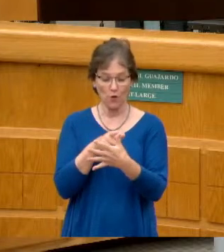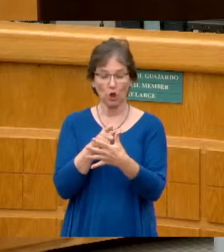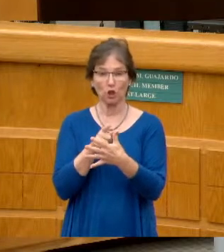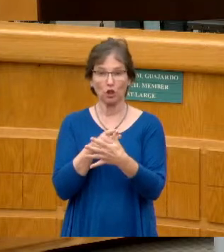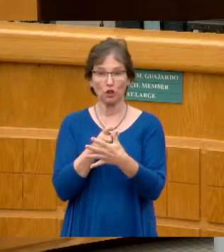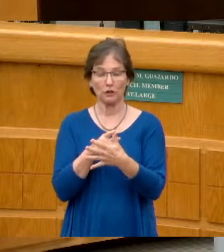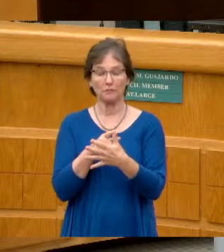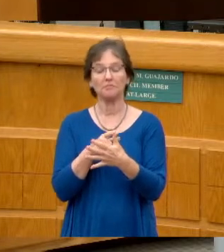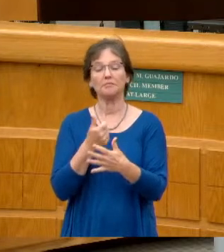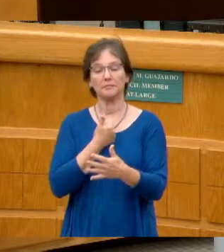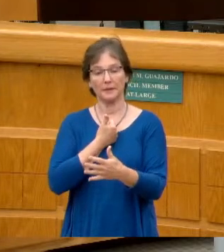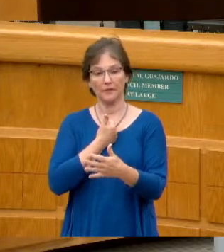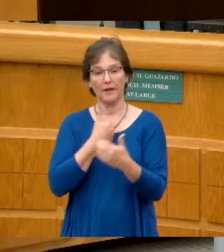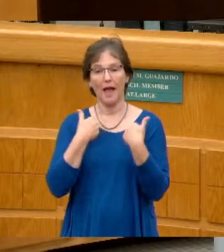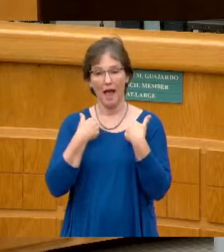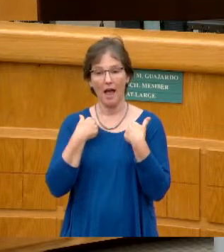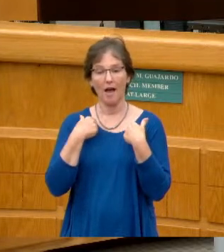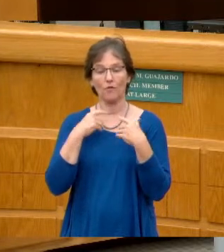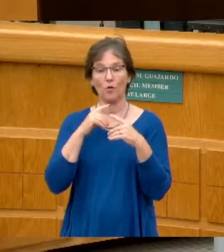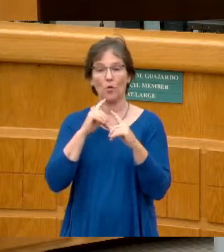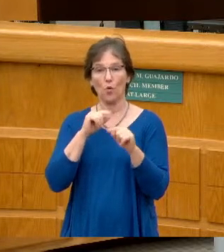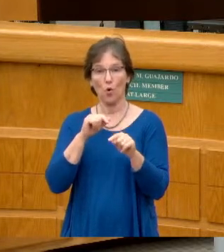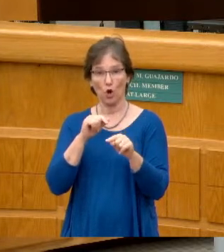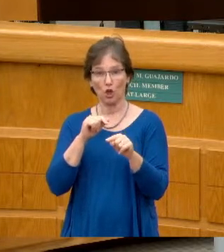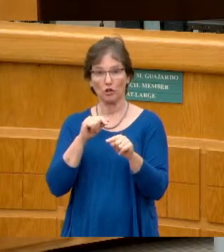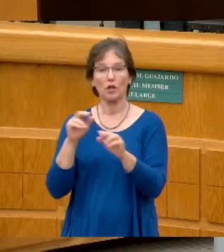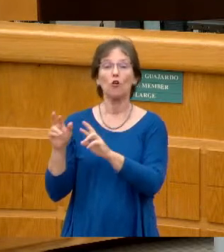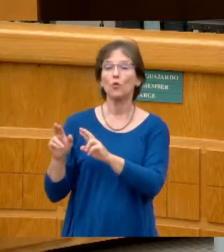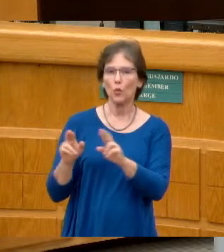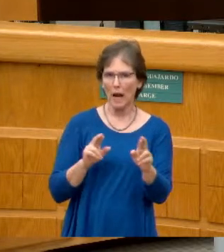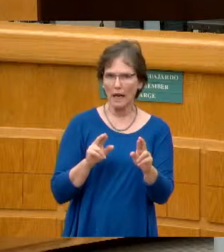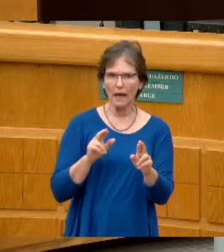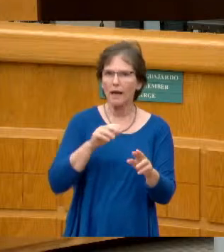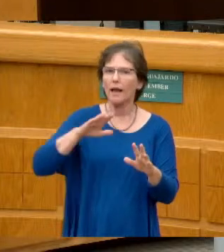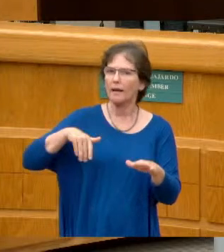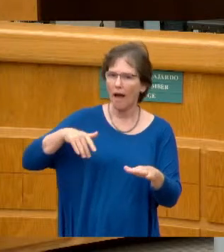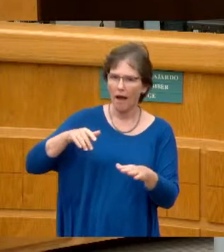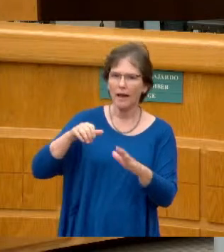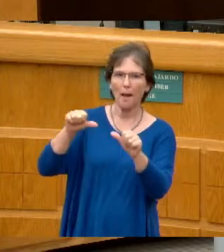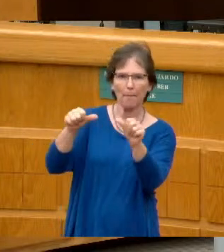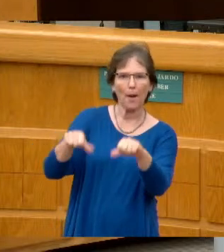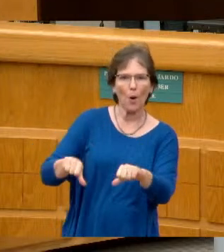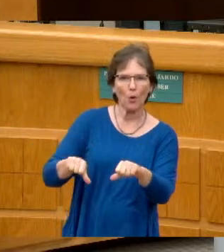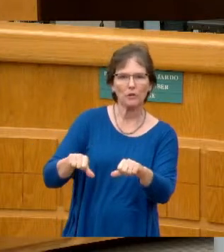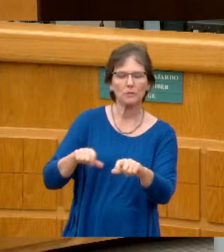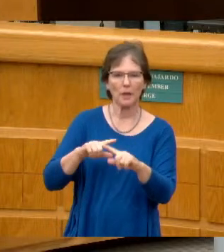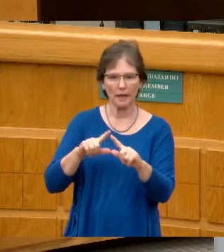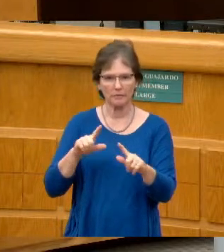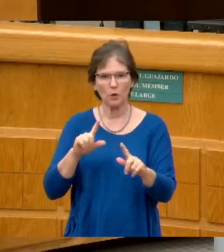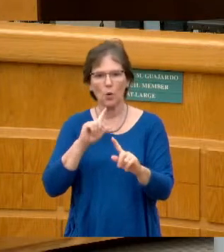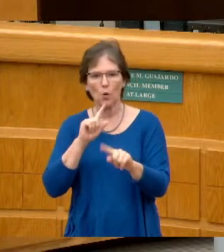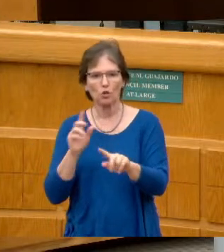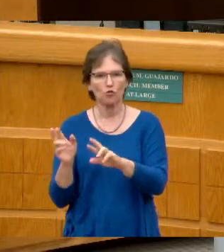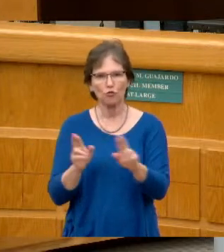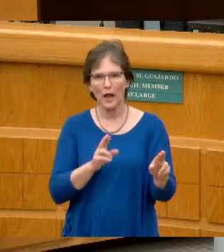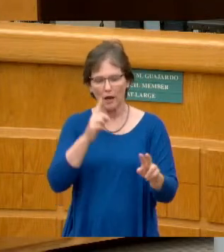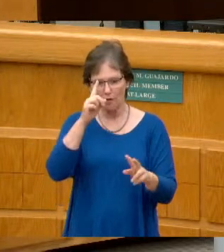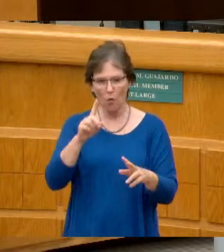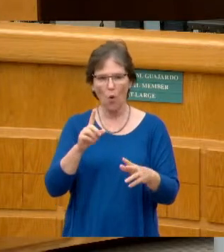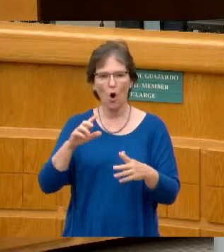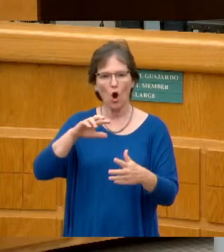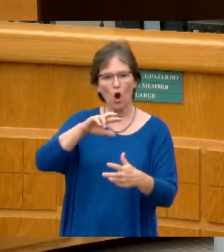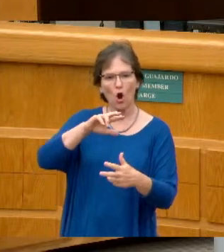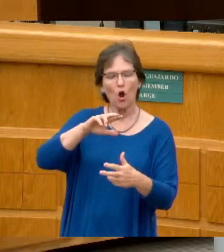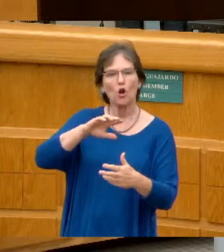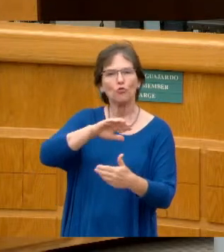20,404 recovered individuals from Nueces County. I think that is very important to note. But today I'd